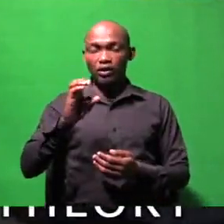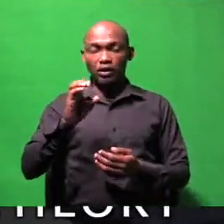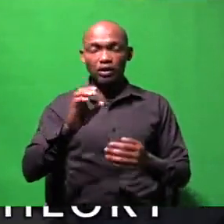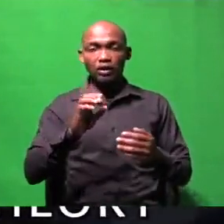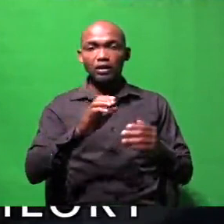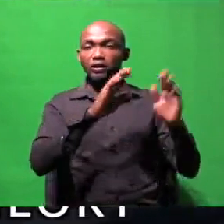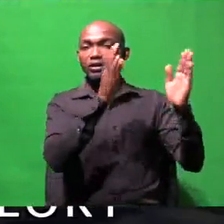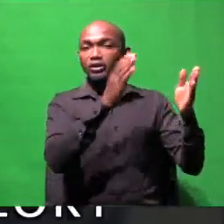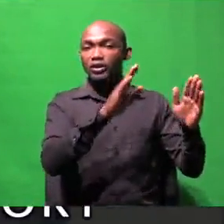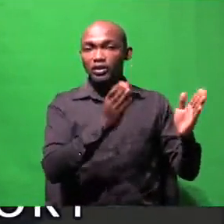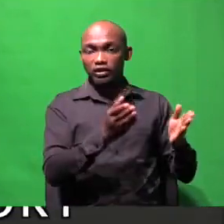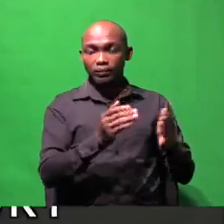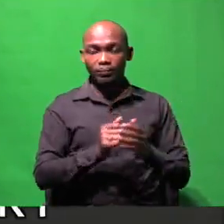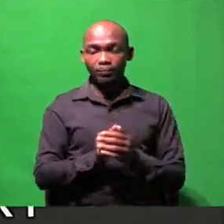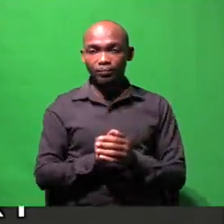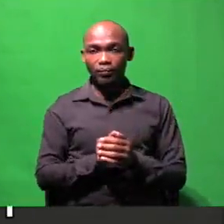So,